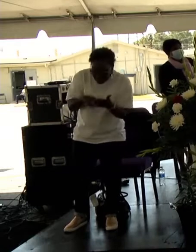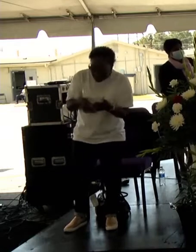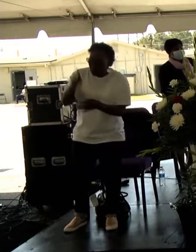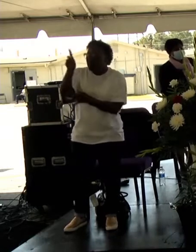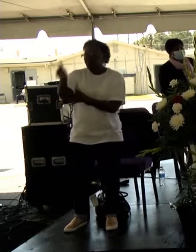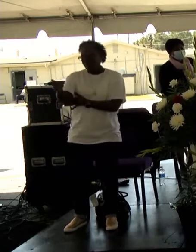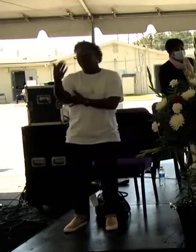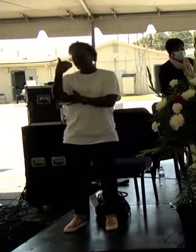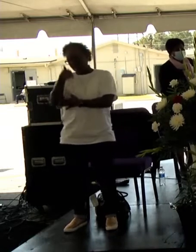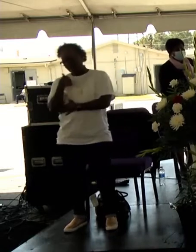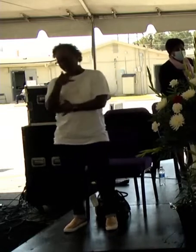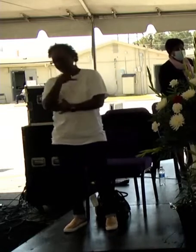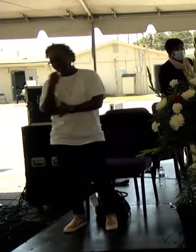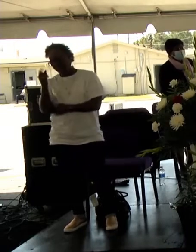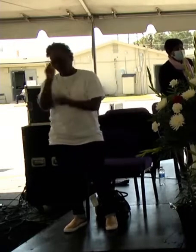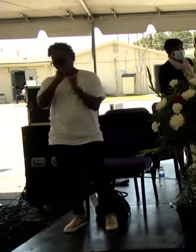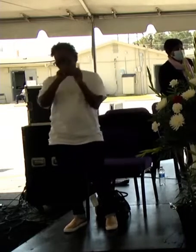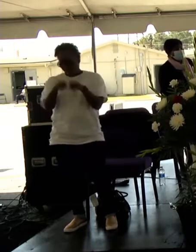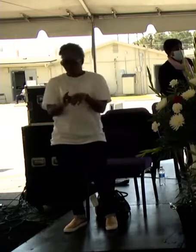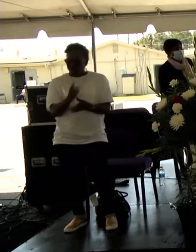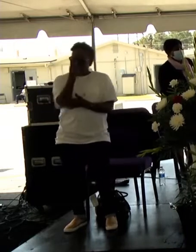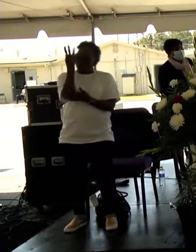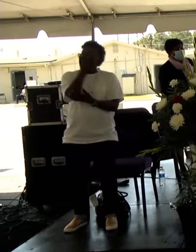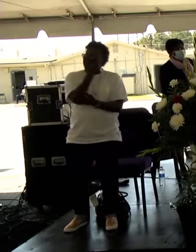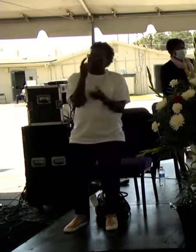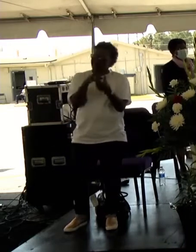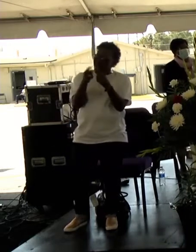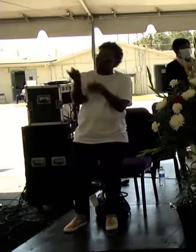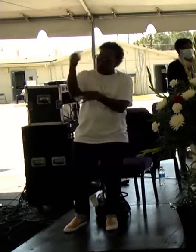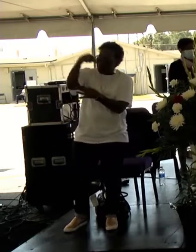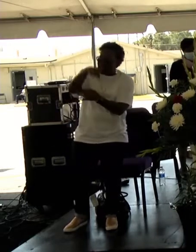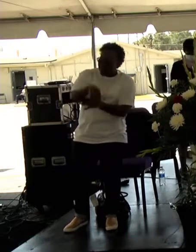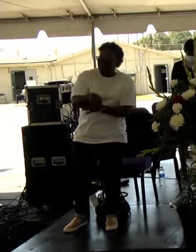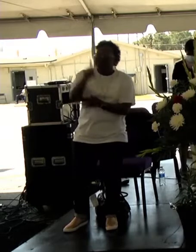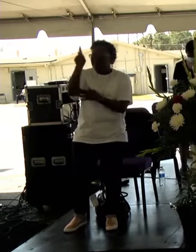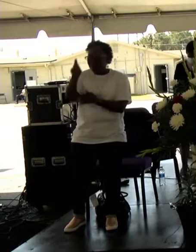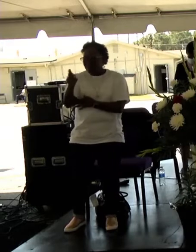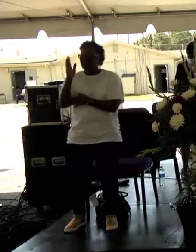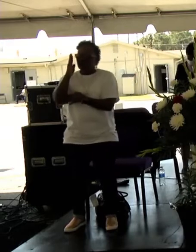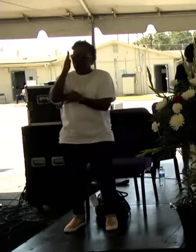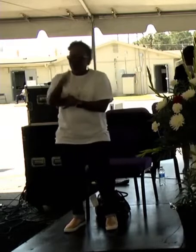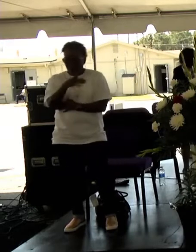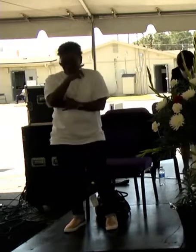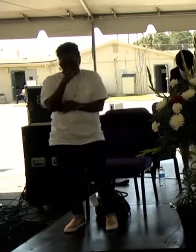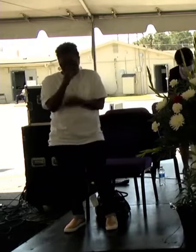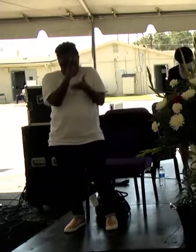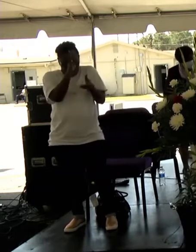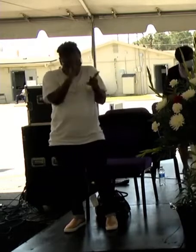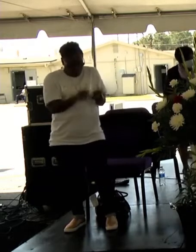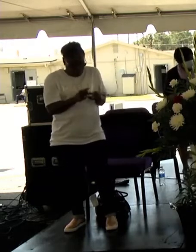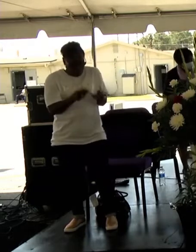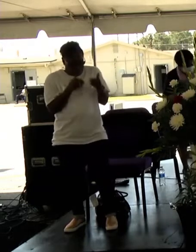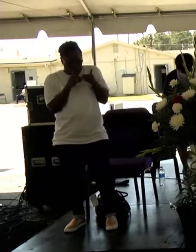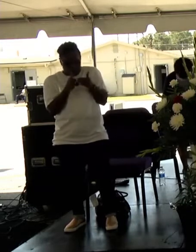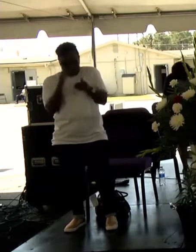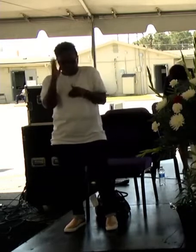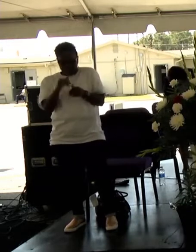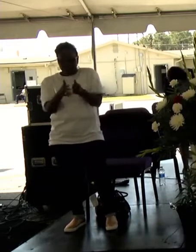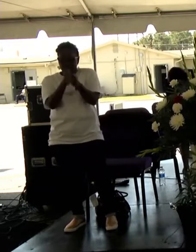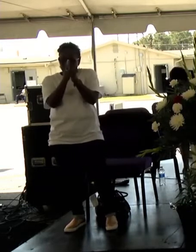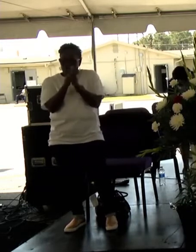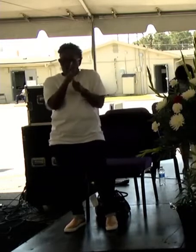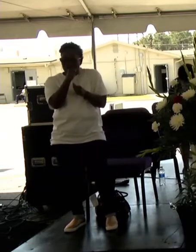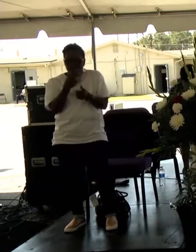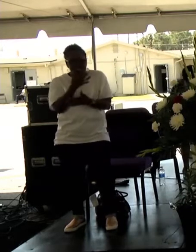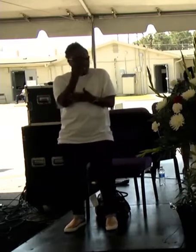resurrection. There's a measure of going up and coming down, because let me tell you something, just because the person beside you were worshiping and praising the Lord and